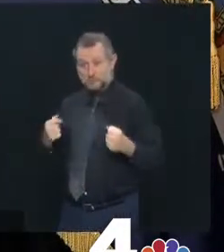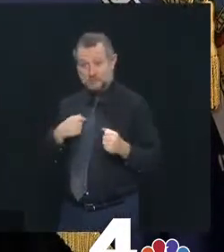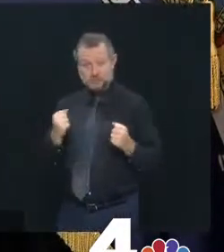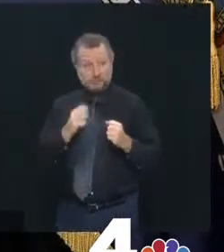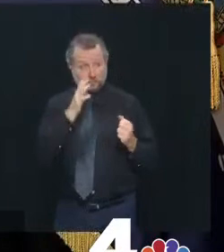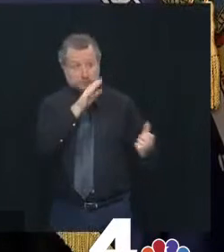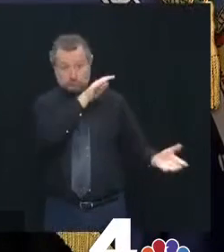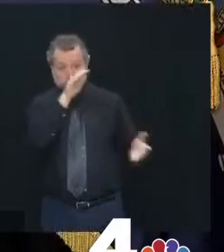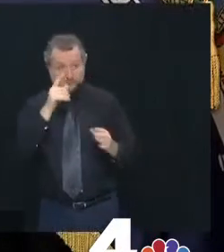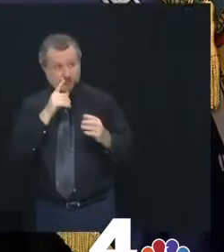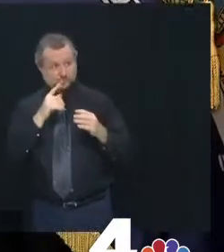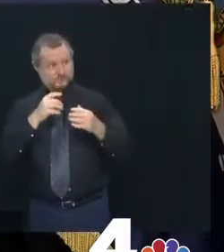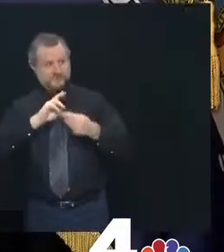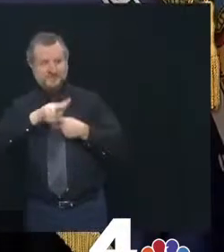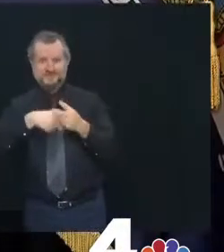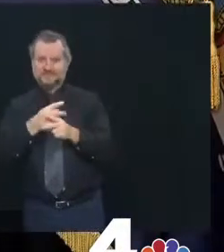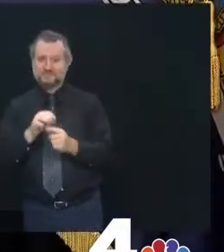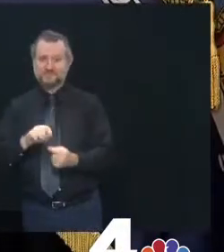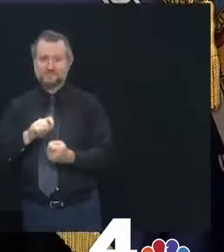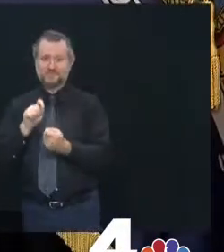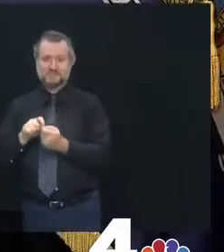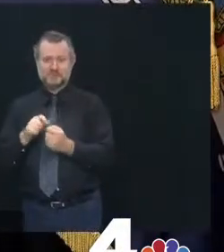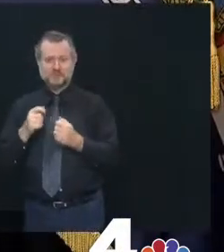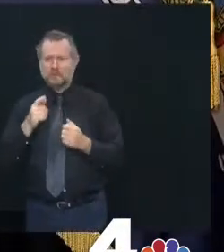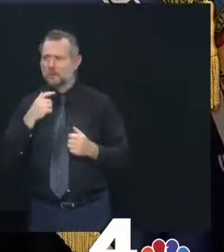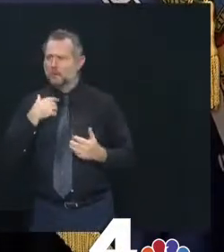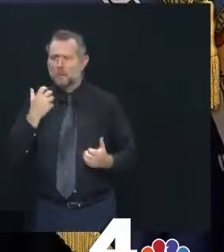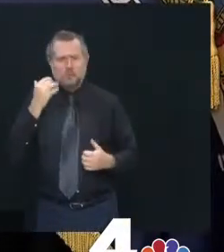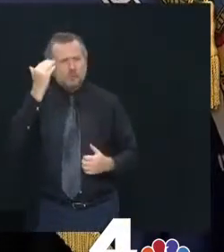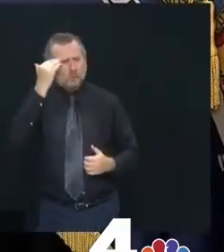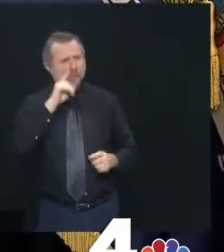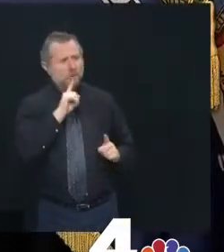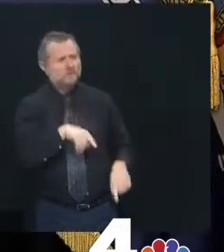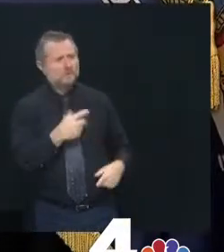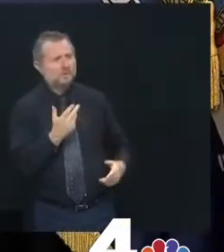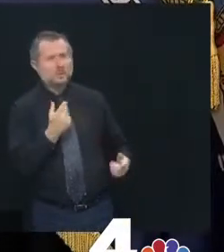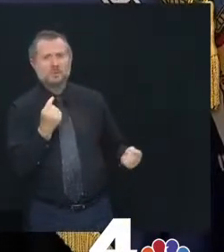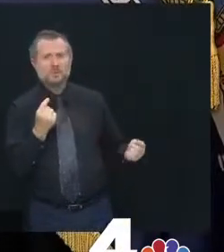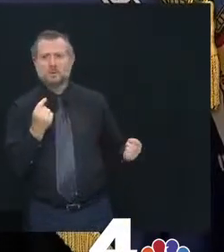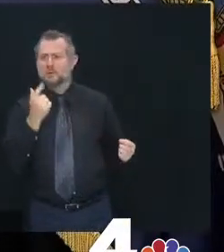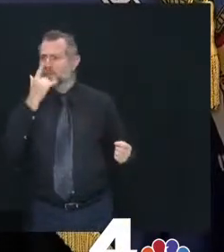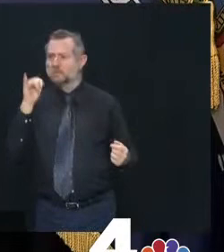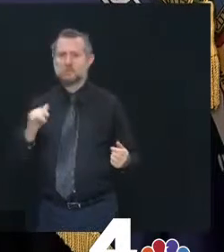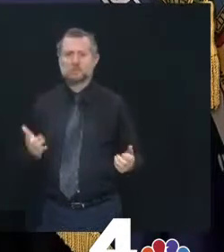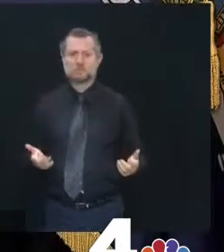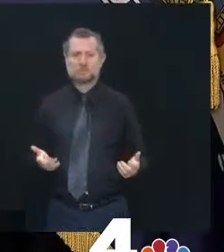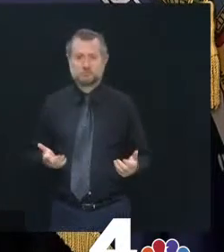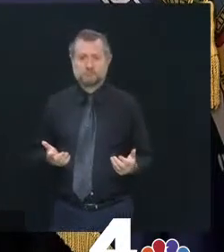know, you need the answer to all these questions before you can come up with a real plan.